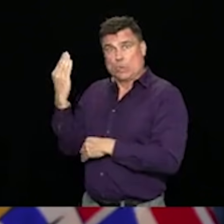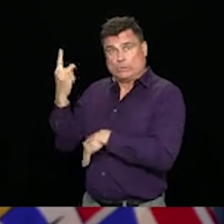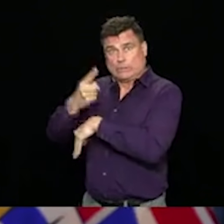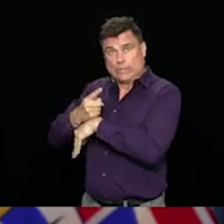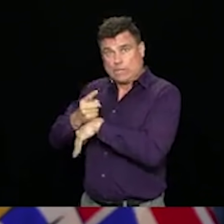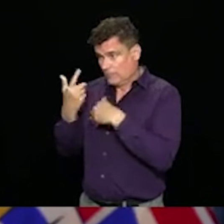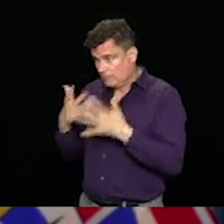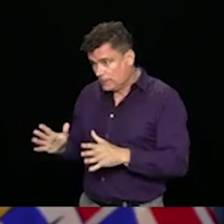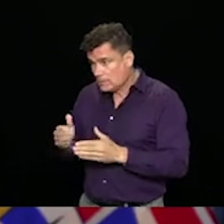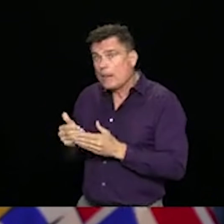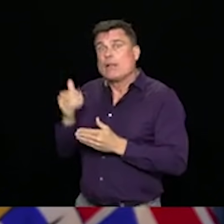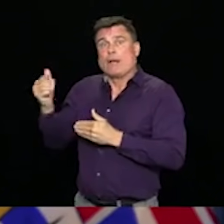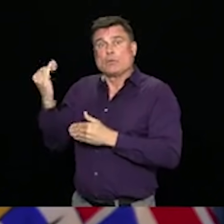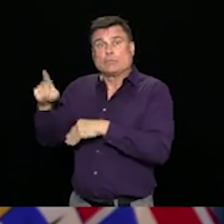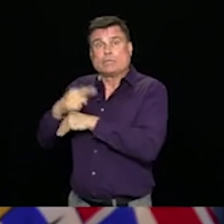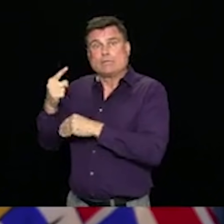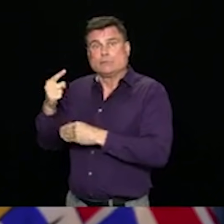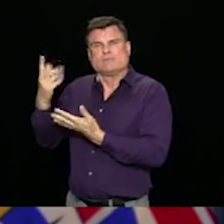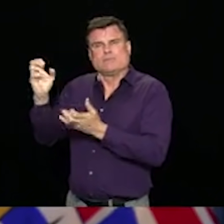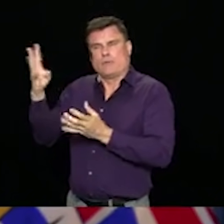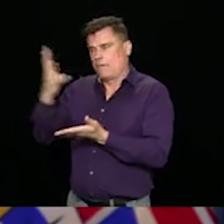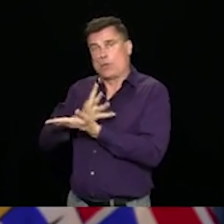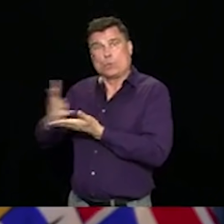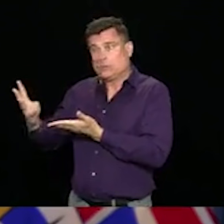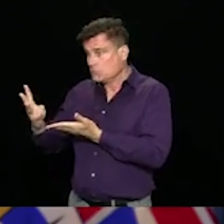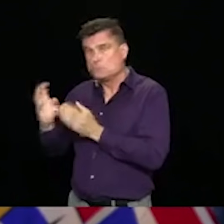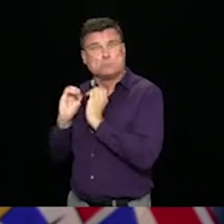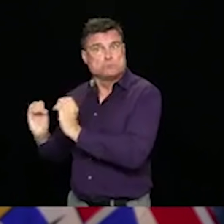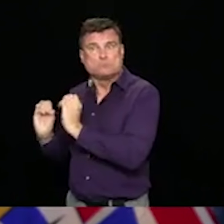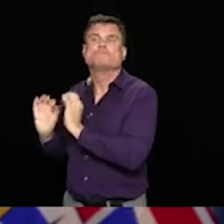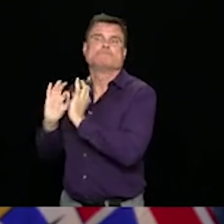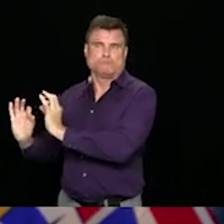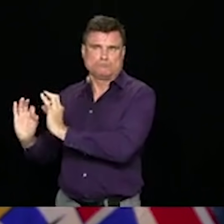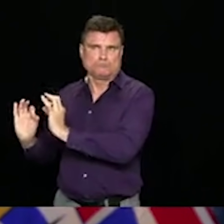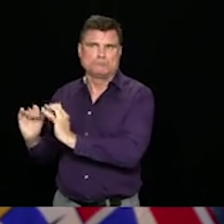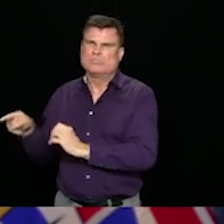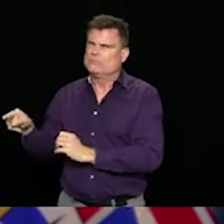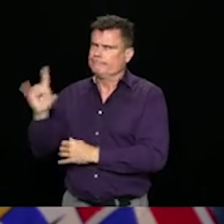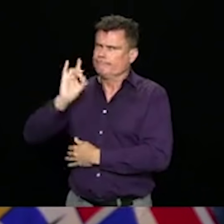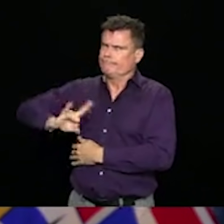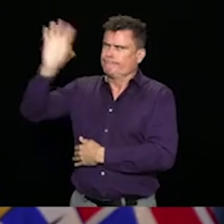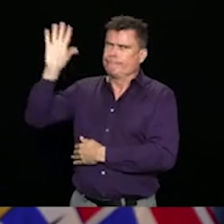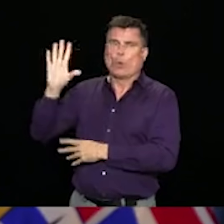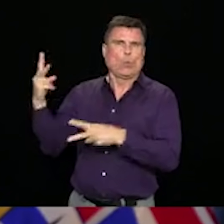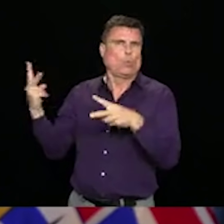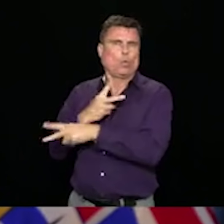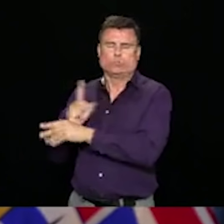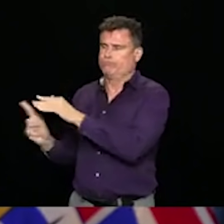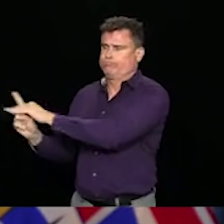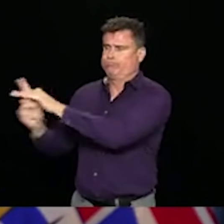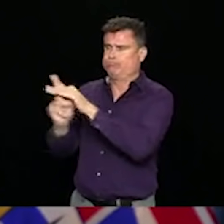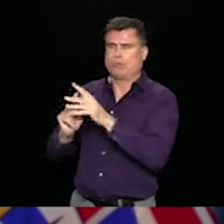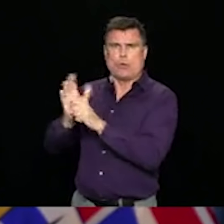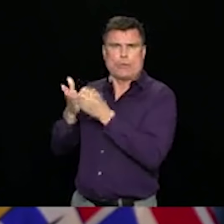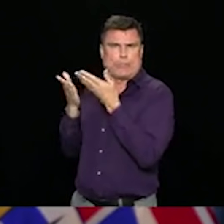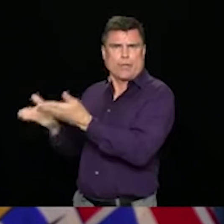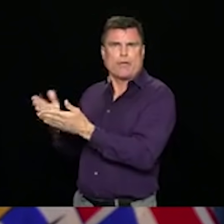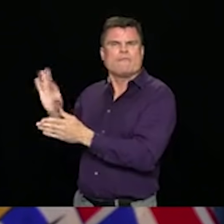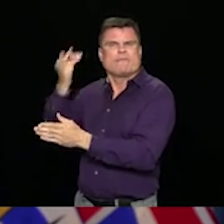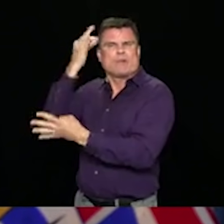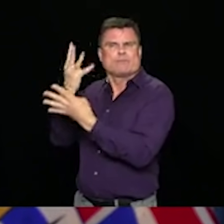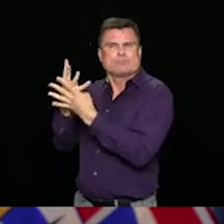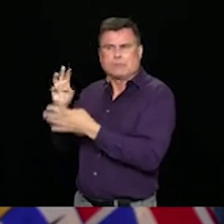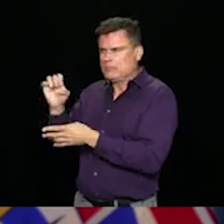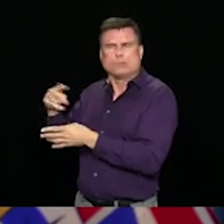is one of the largest outbreaks we've had in the province, and it took an incredible effort. And I really want to